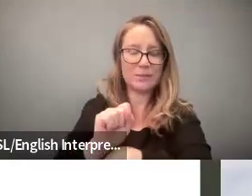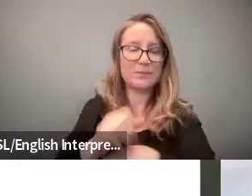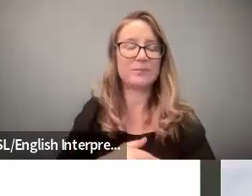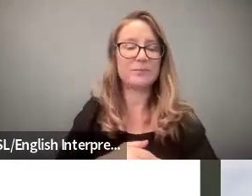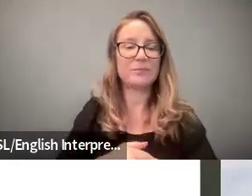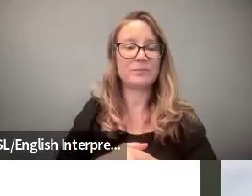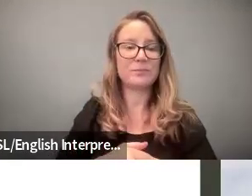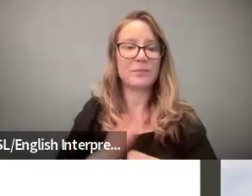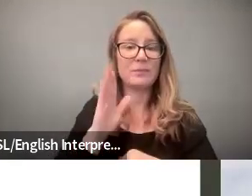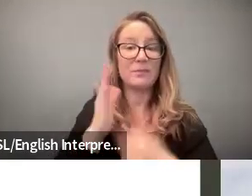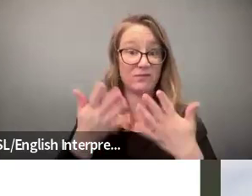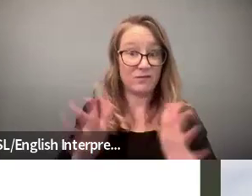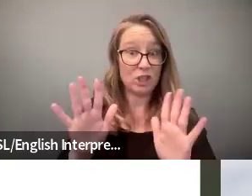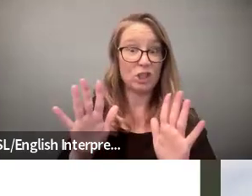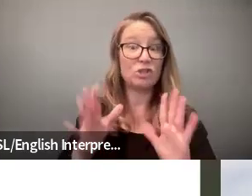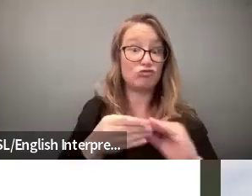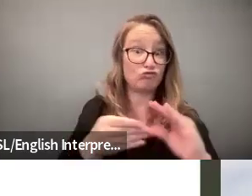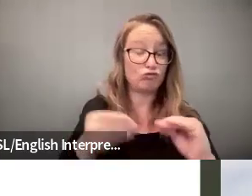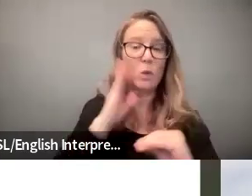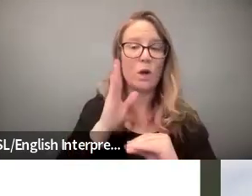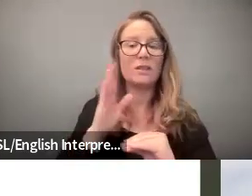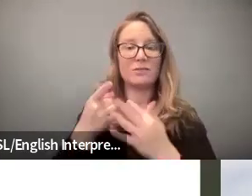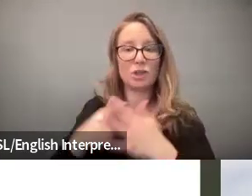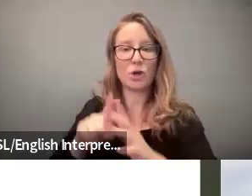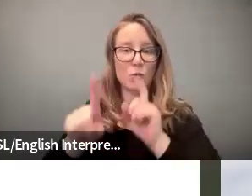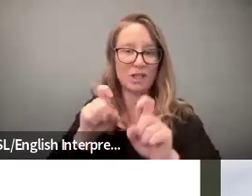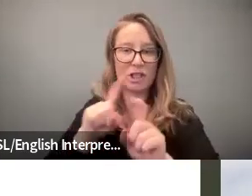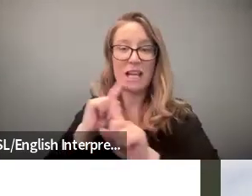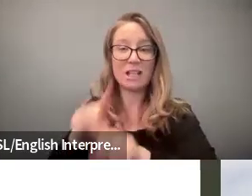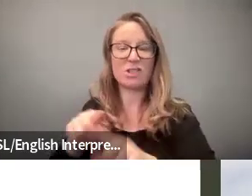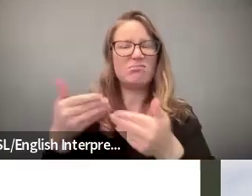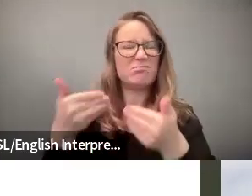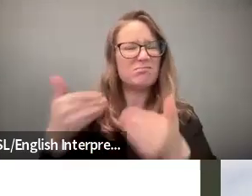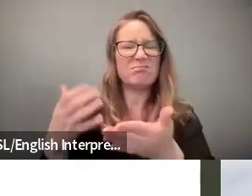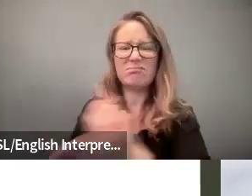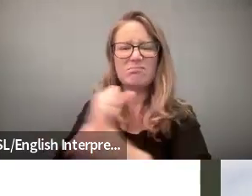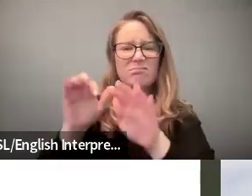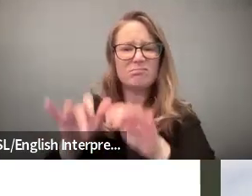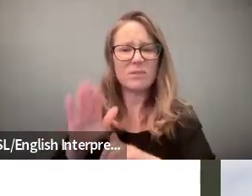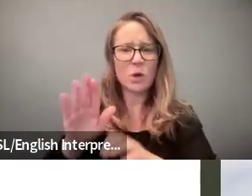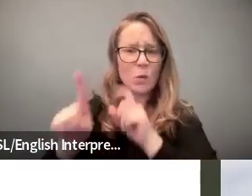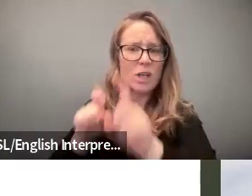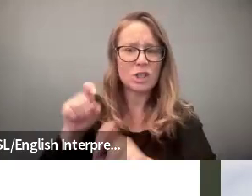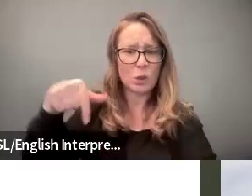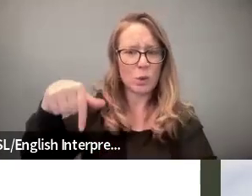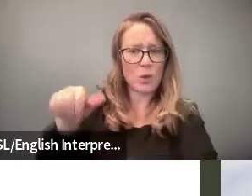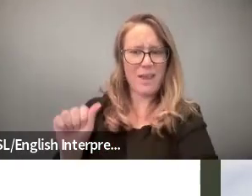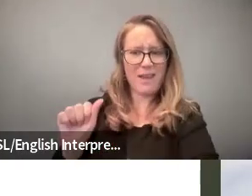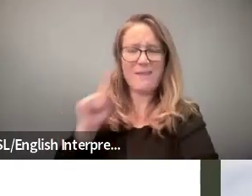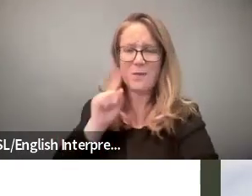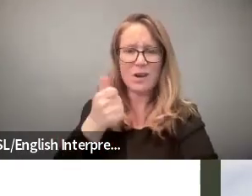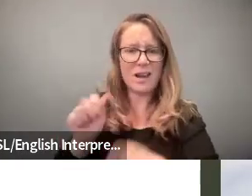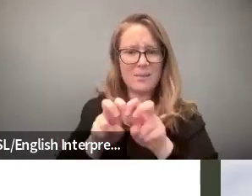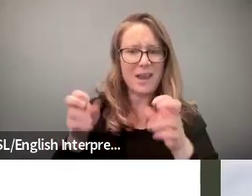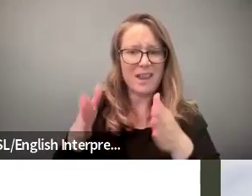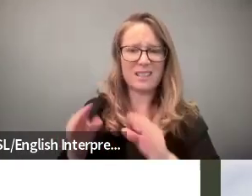move into the Q&A portion of the webinar. So feel free to enter any questions that you may have for any of the panelists